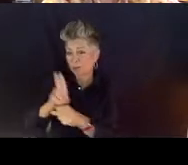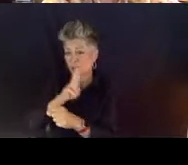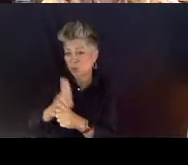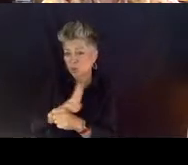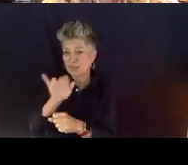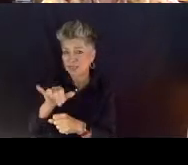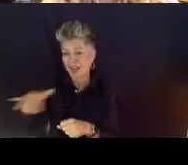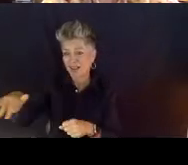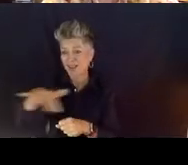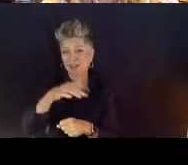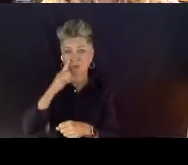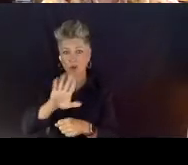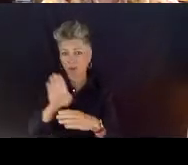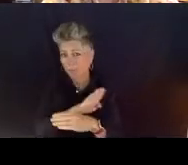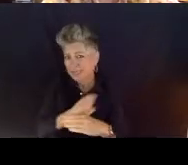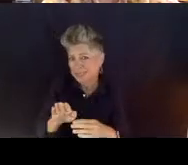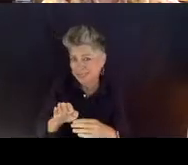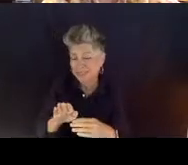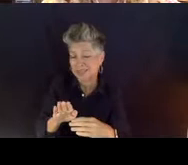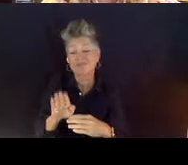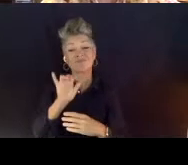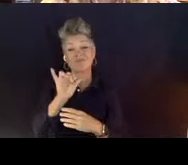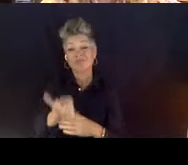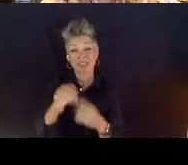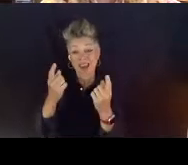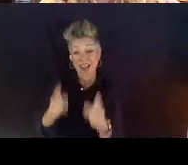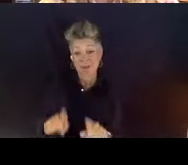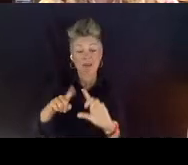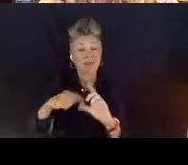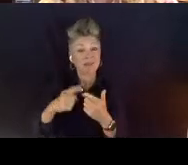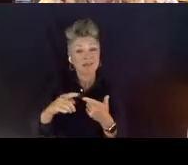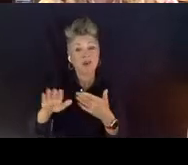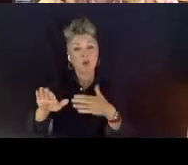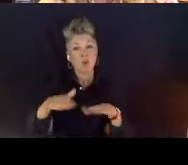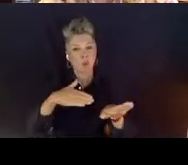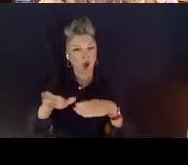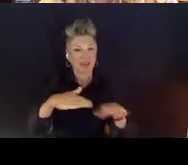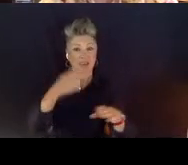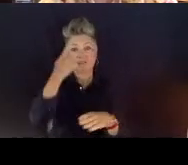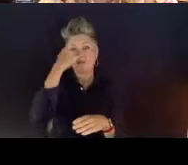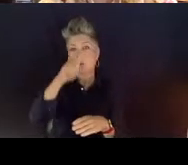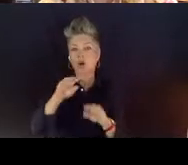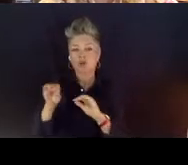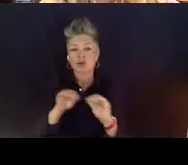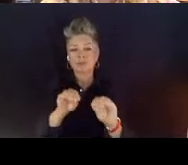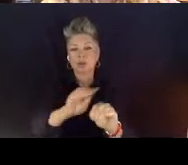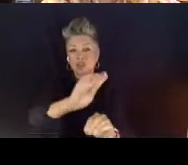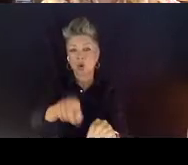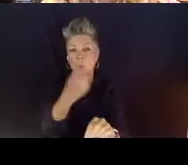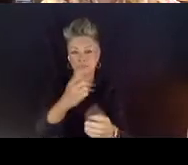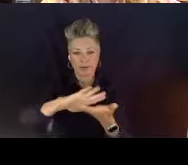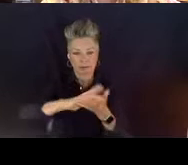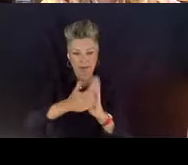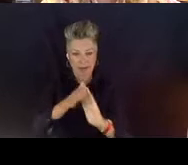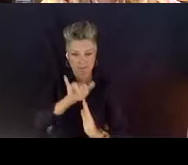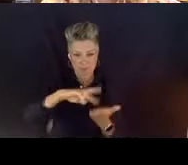businesses. In this process, walking for transportation became sidewalks' primary purpose,